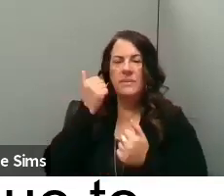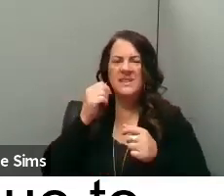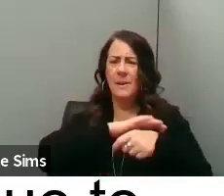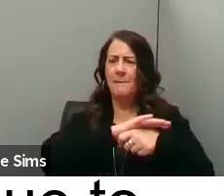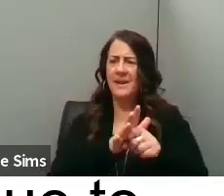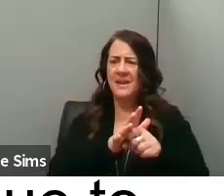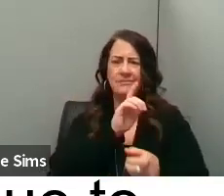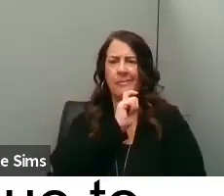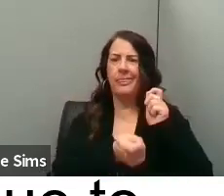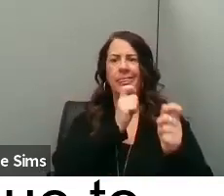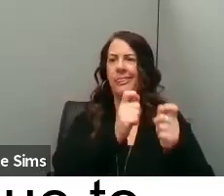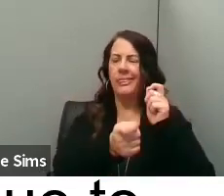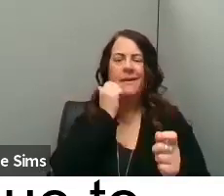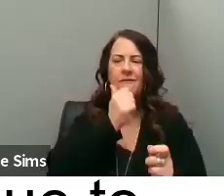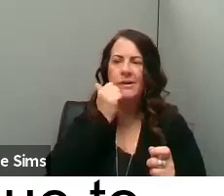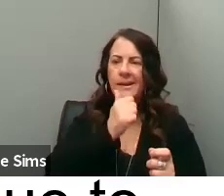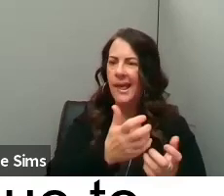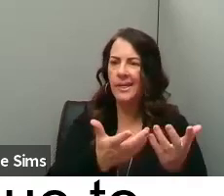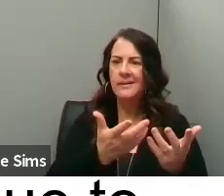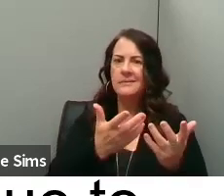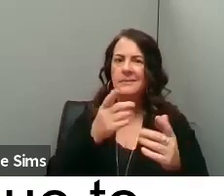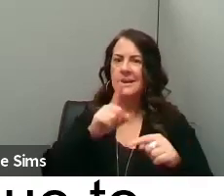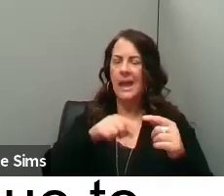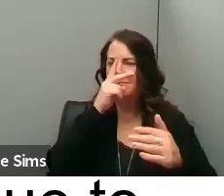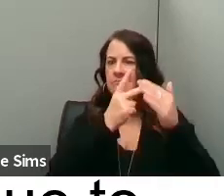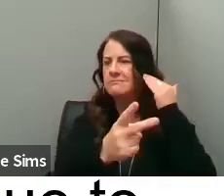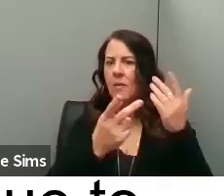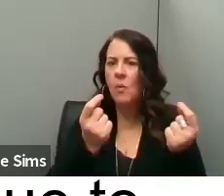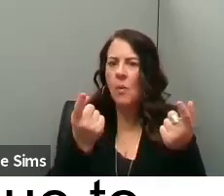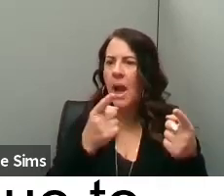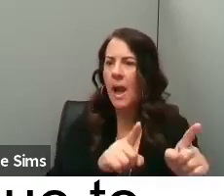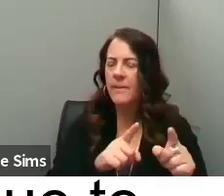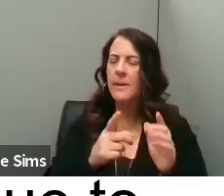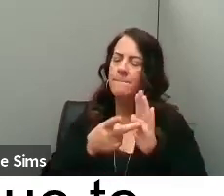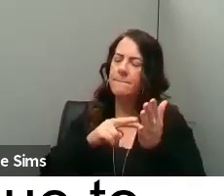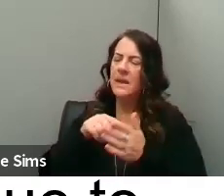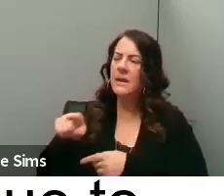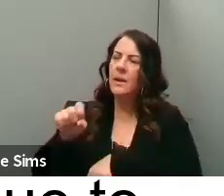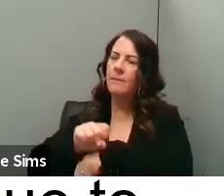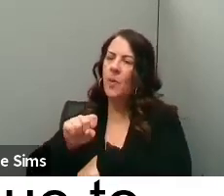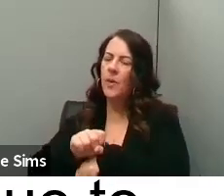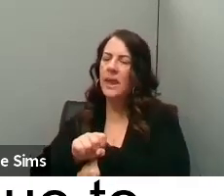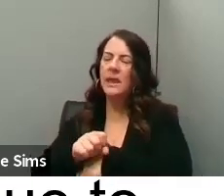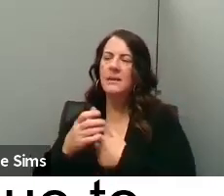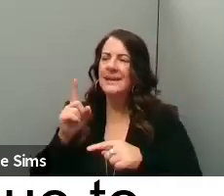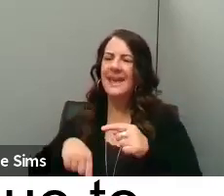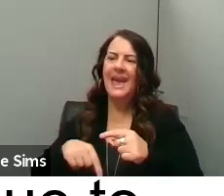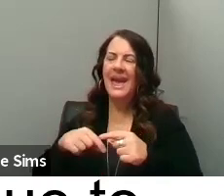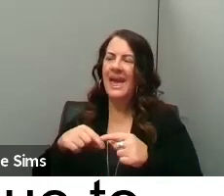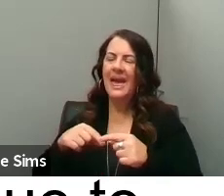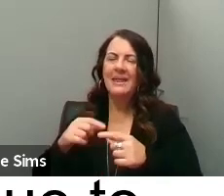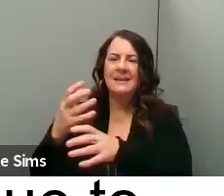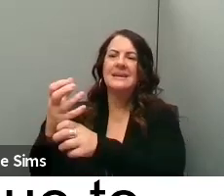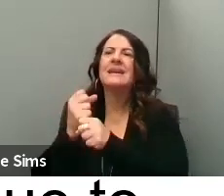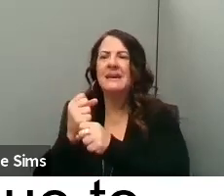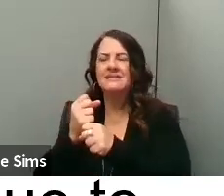day, every hour, and it is not practical for an employee to provide as much advance